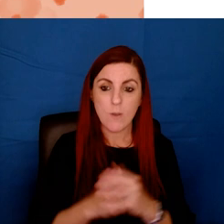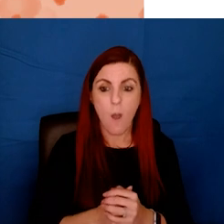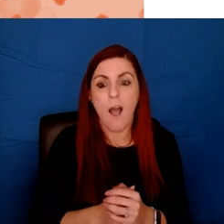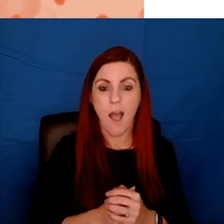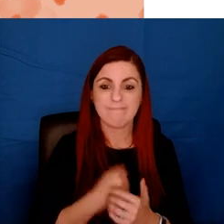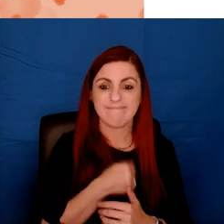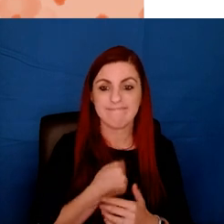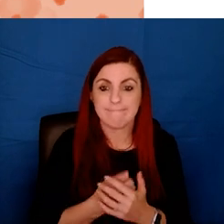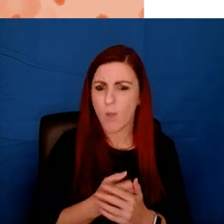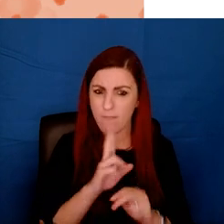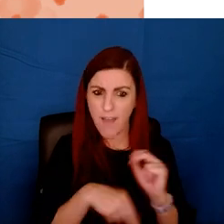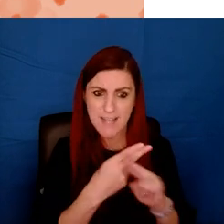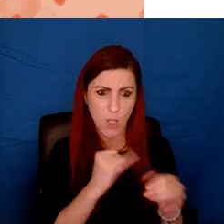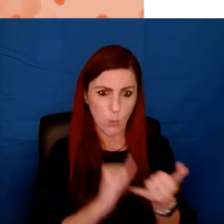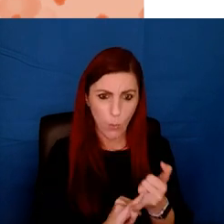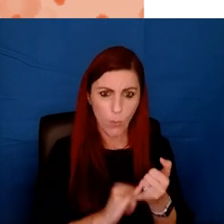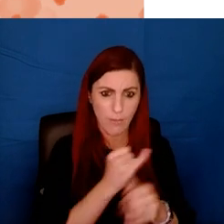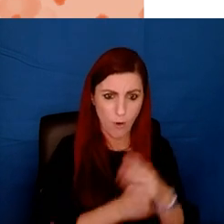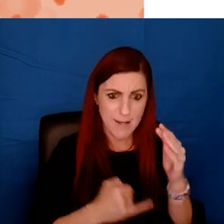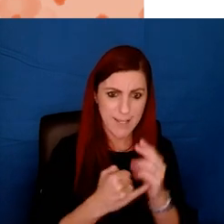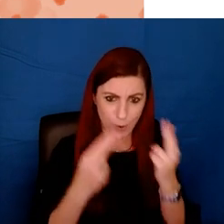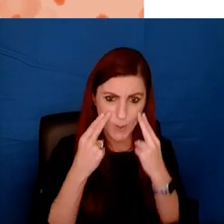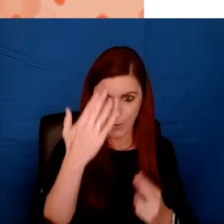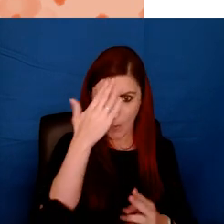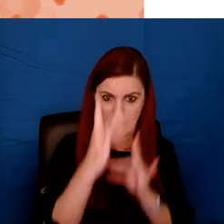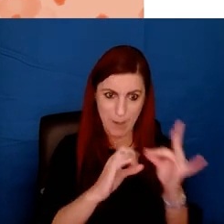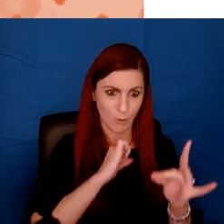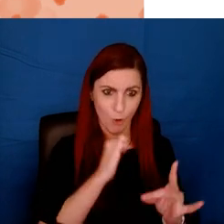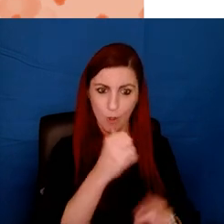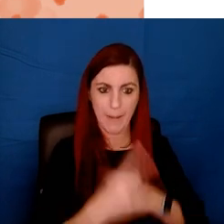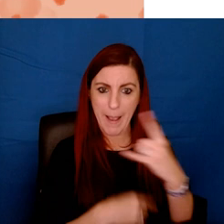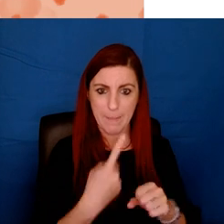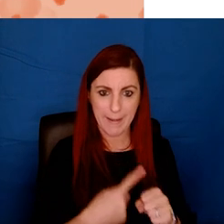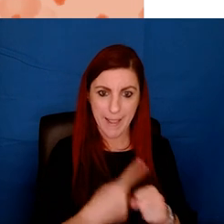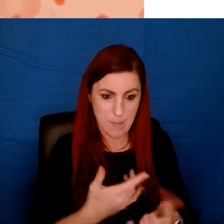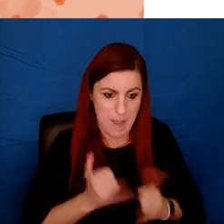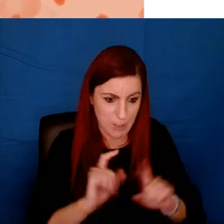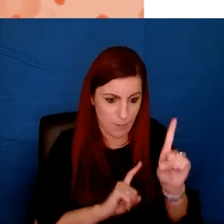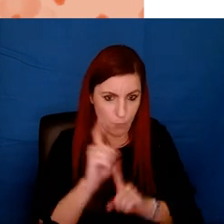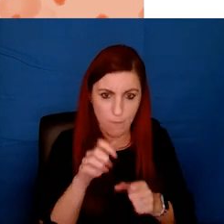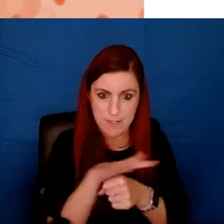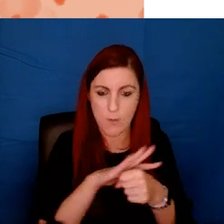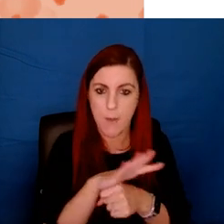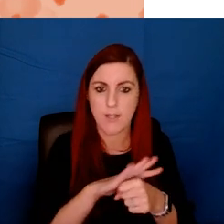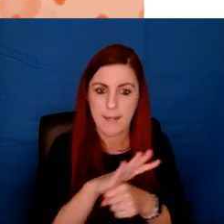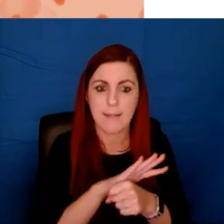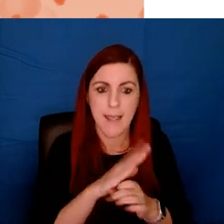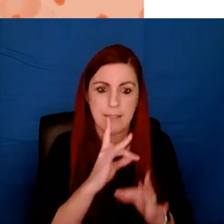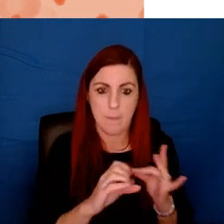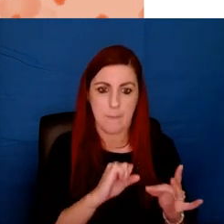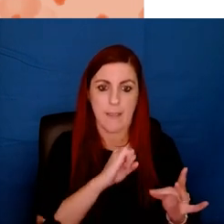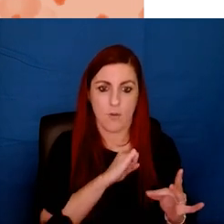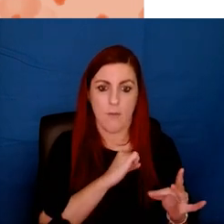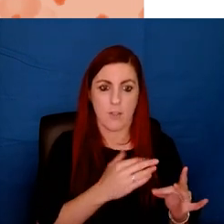know, find out who in your organisation needs to know to make it, to improve the situation. And to make sure, you know,